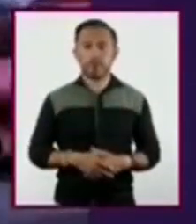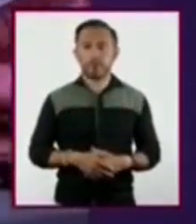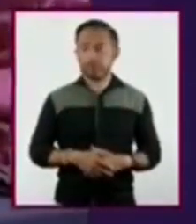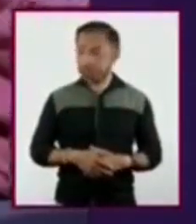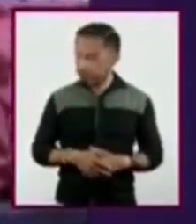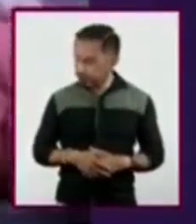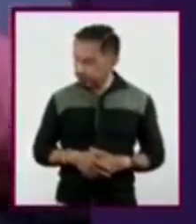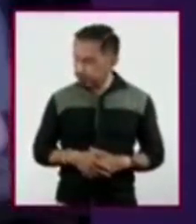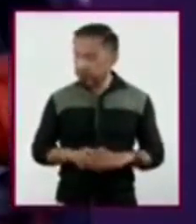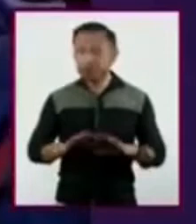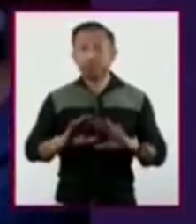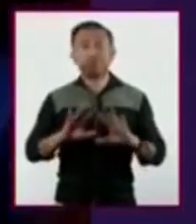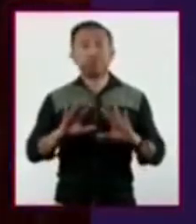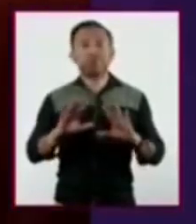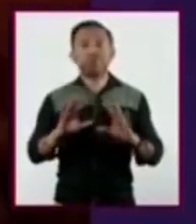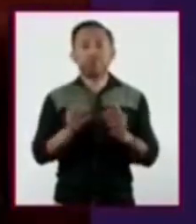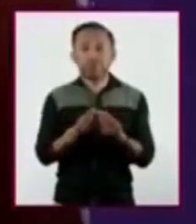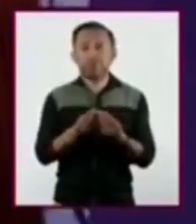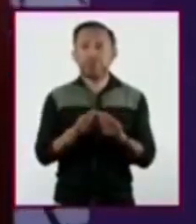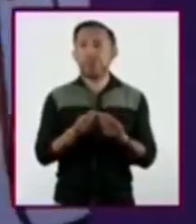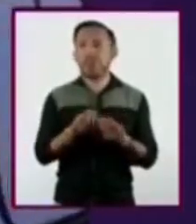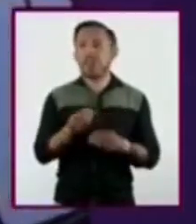That's $21, please.